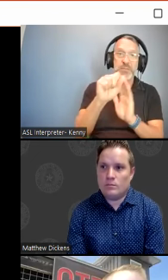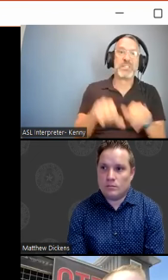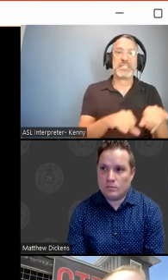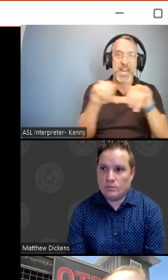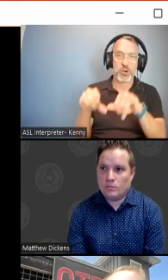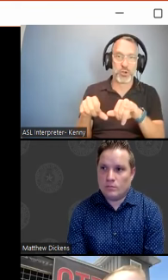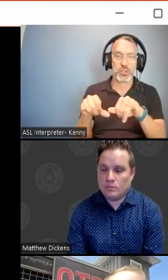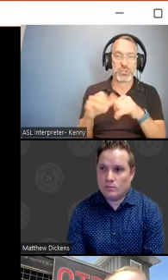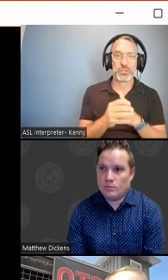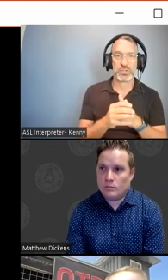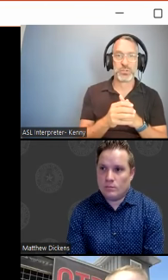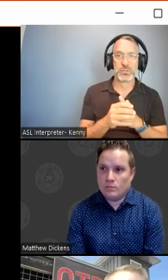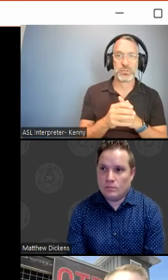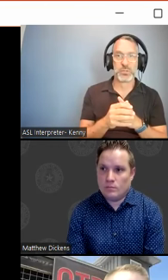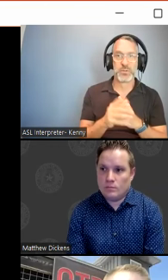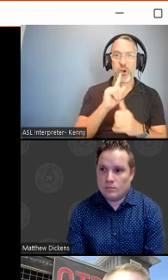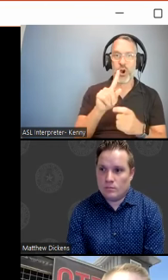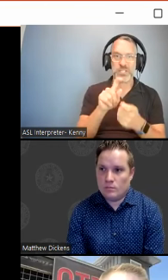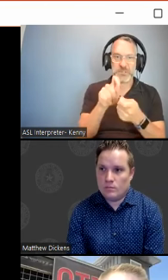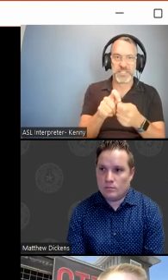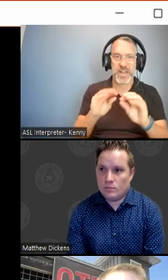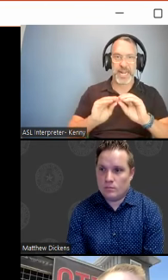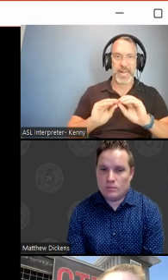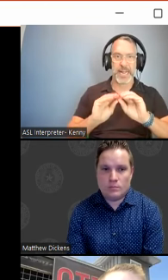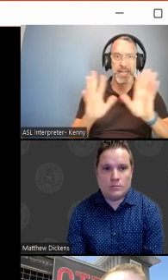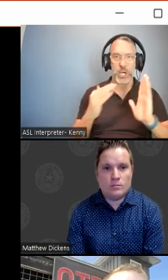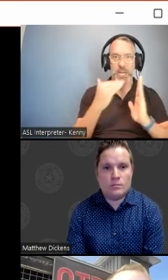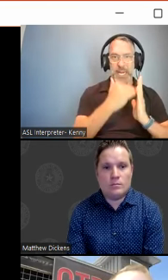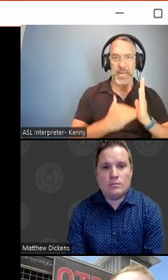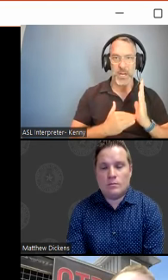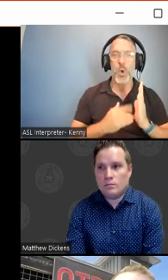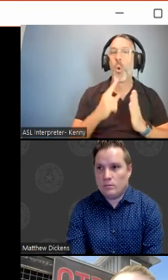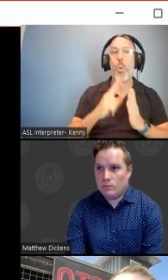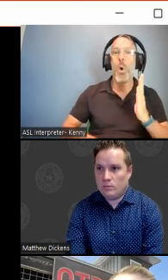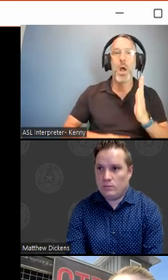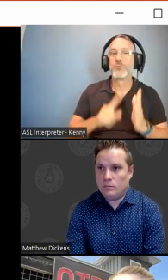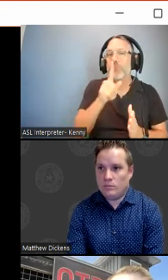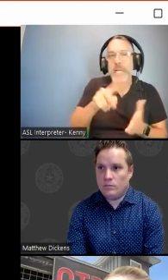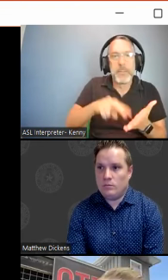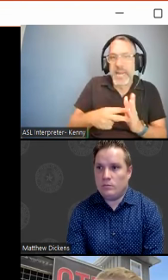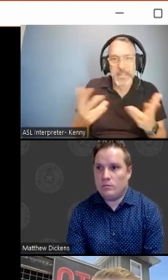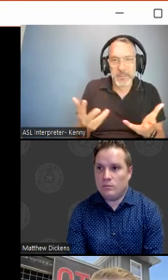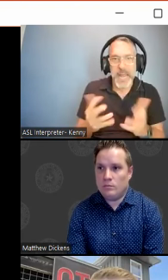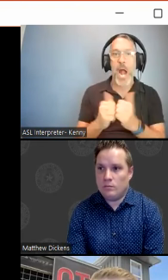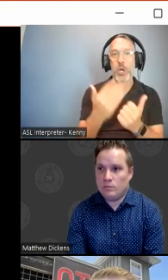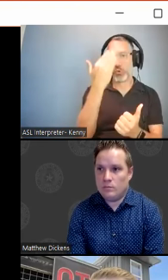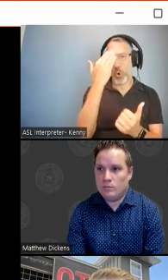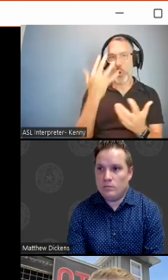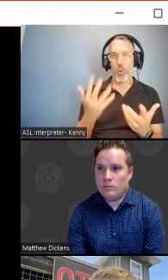standards that are specified clearly, what does that really mean? How do you know what